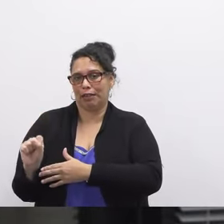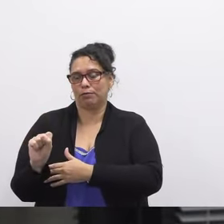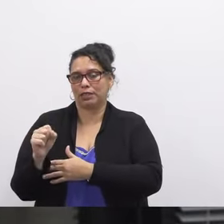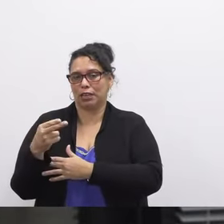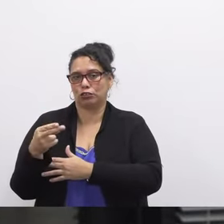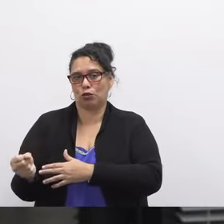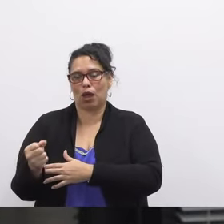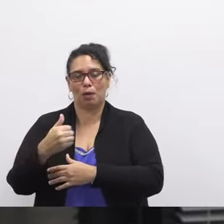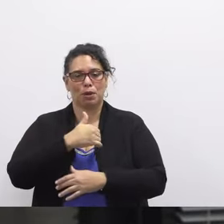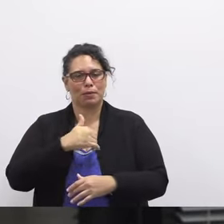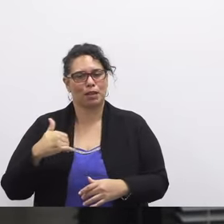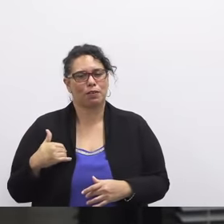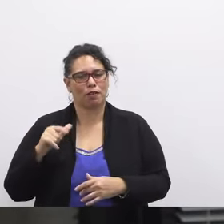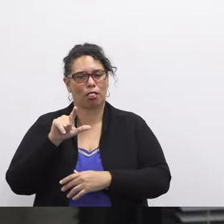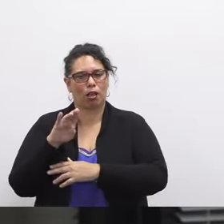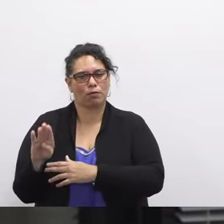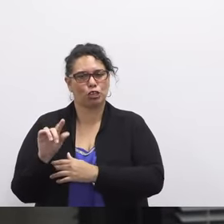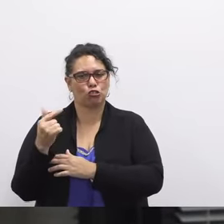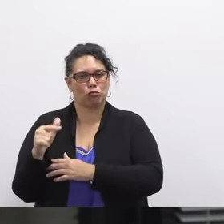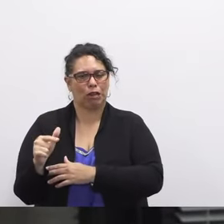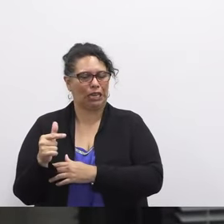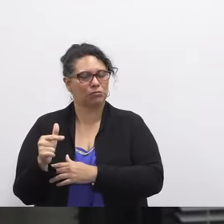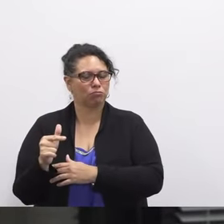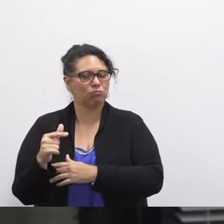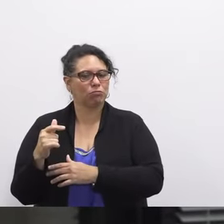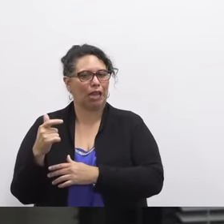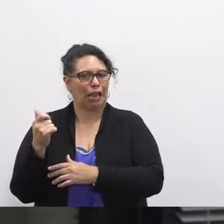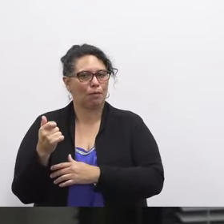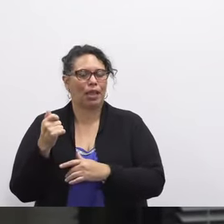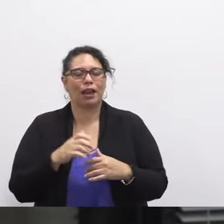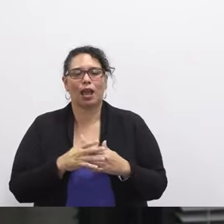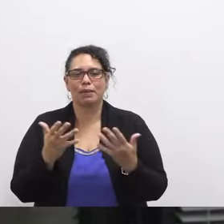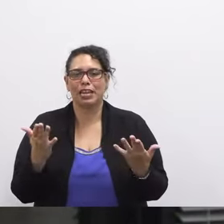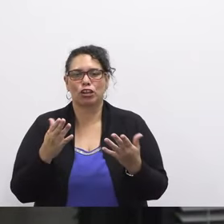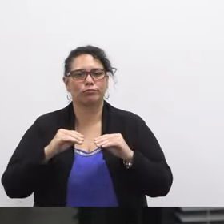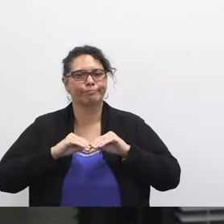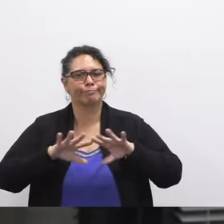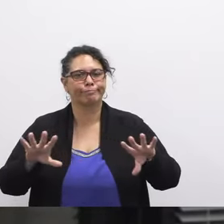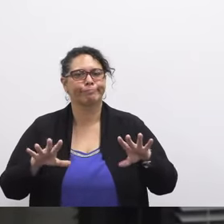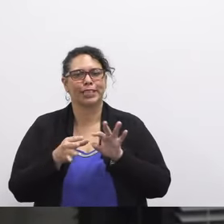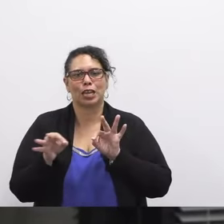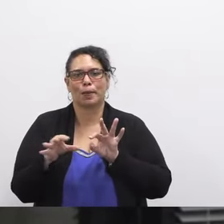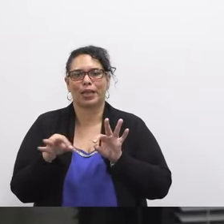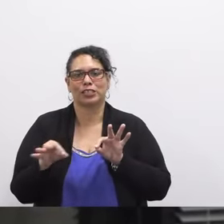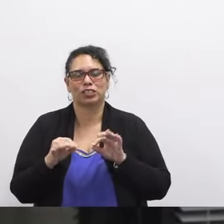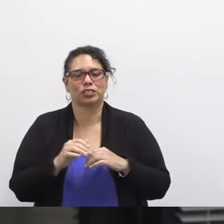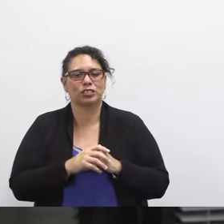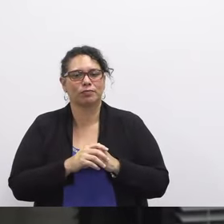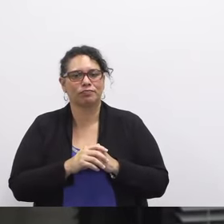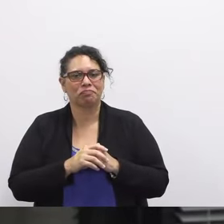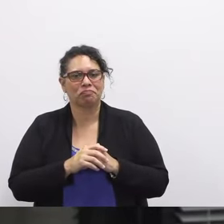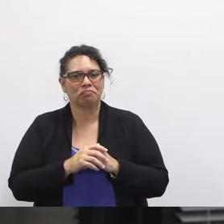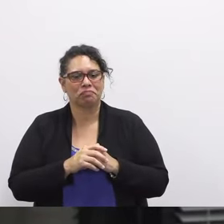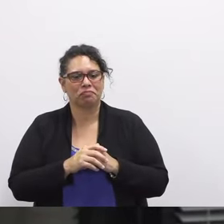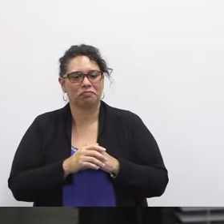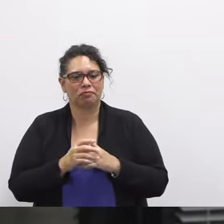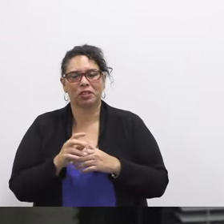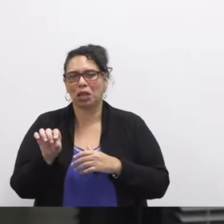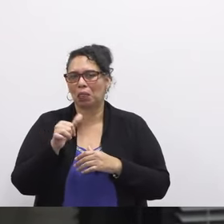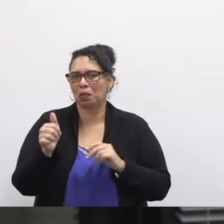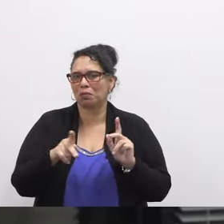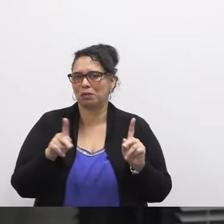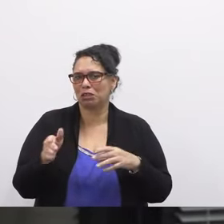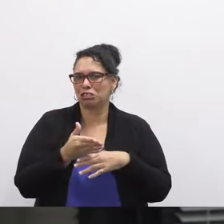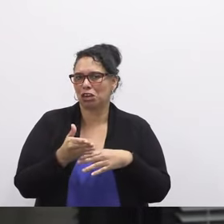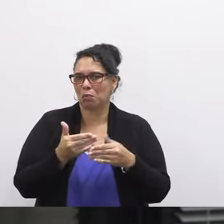campaign. I'm here today to continue to spread the message with my fellow members that they shared before me, to speak